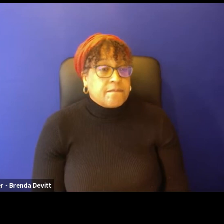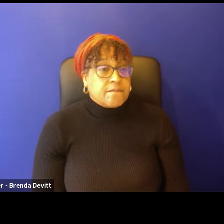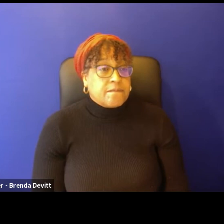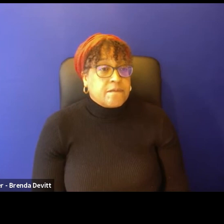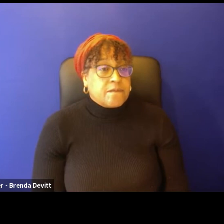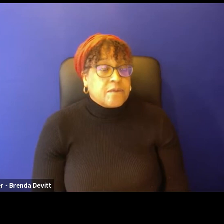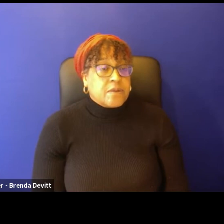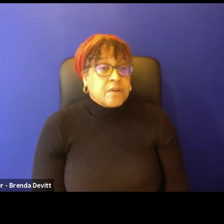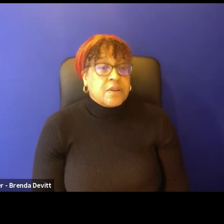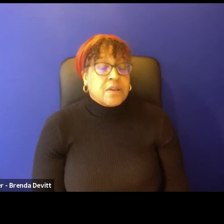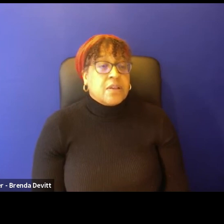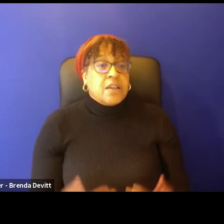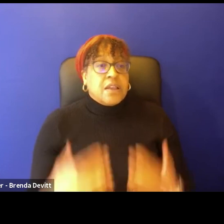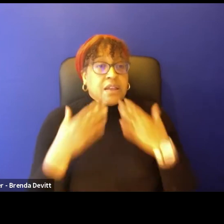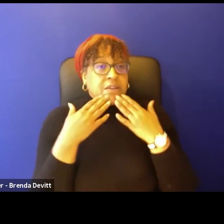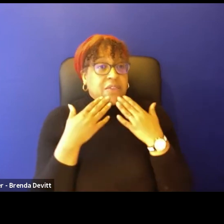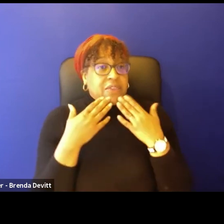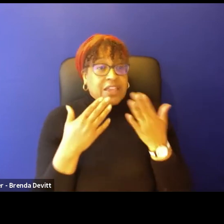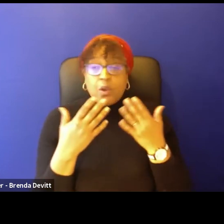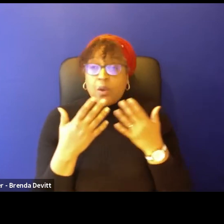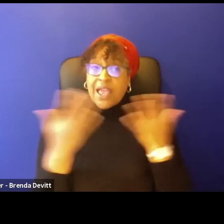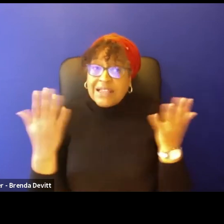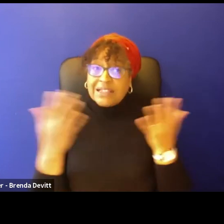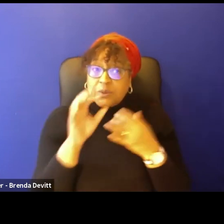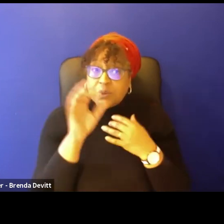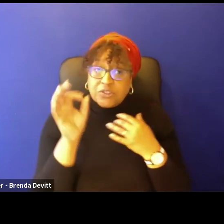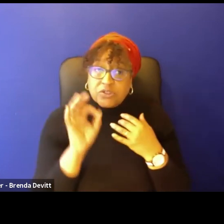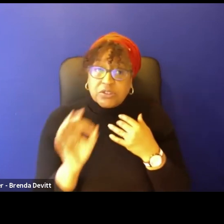Well, thank you, Tony. Has anybody else got any questions?